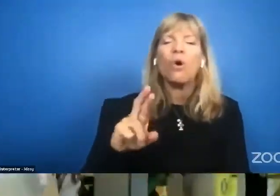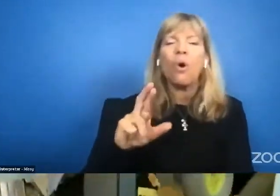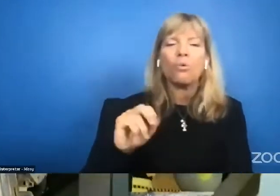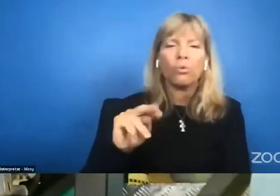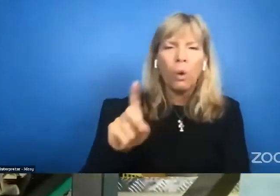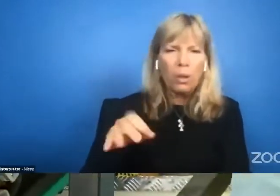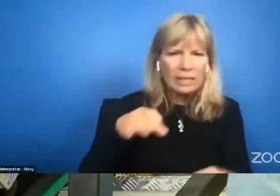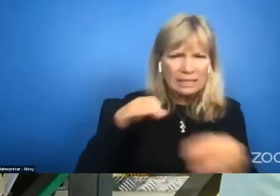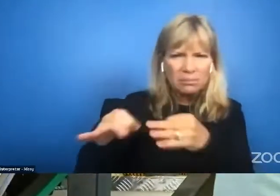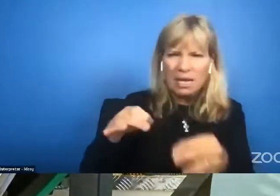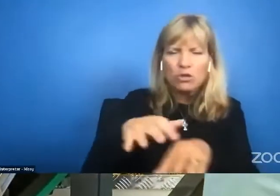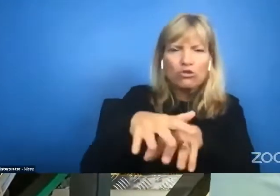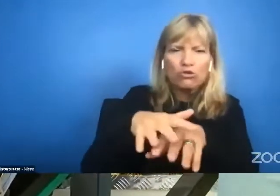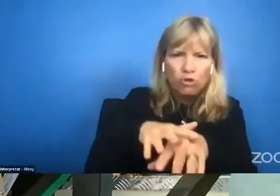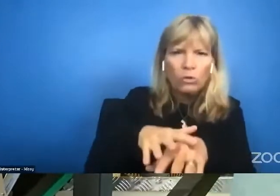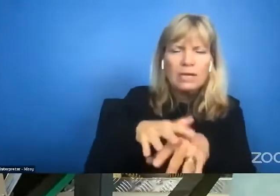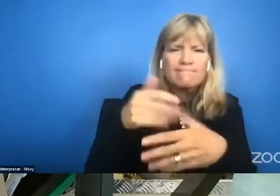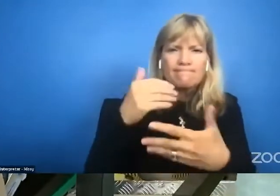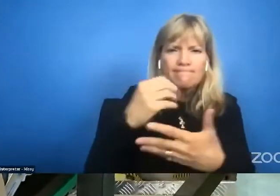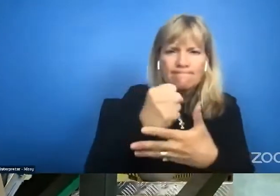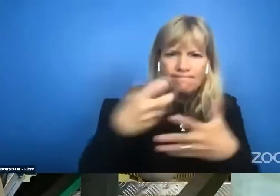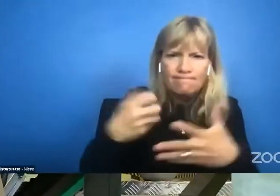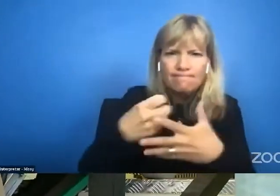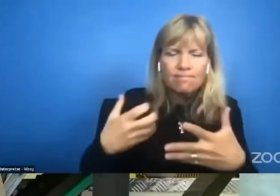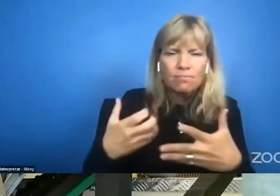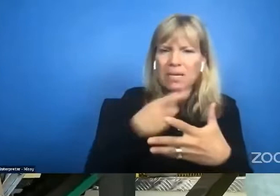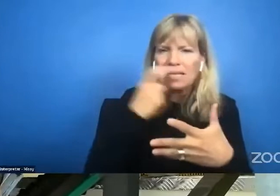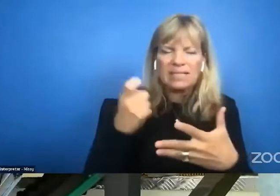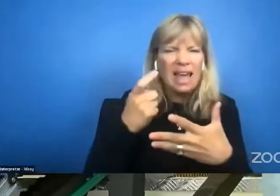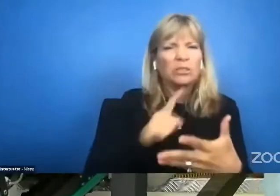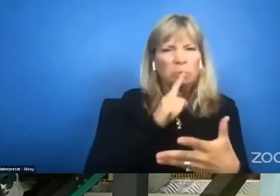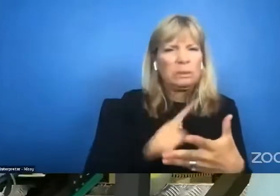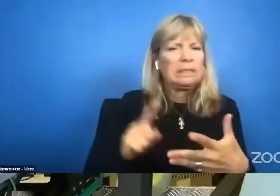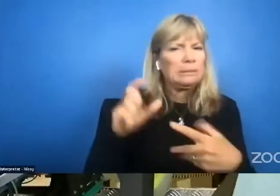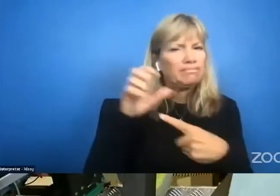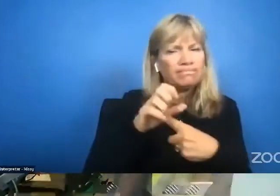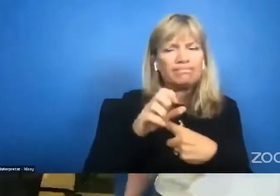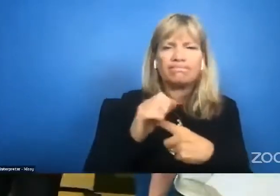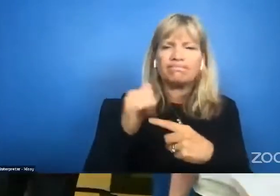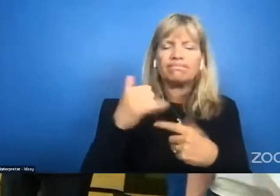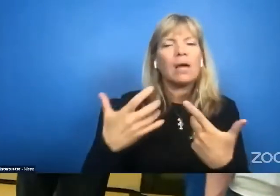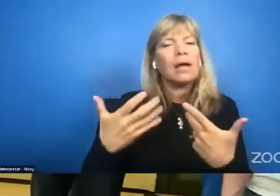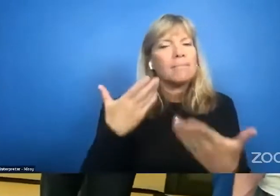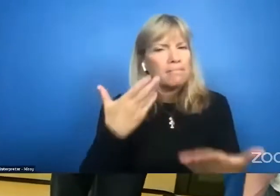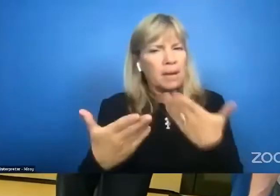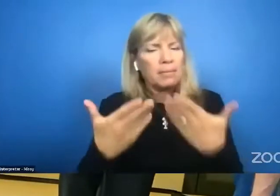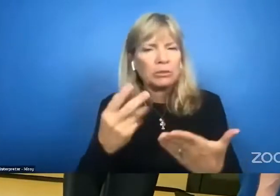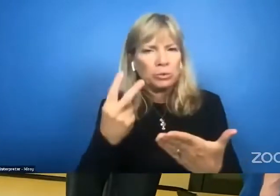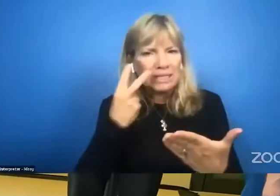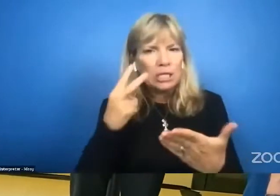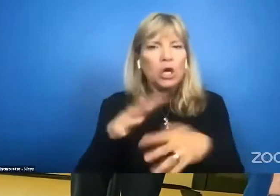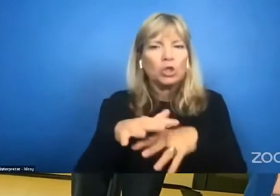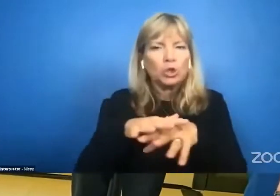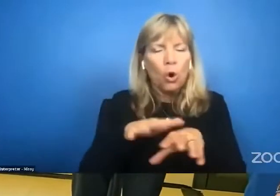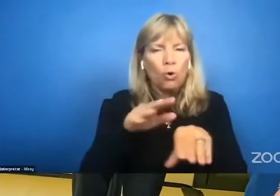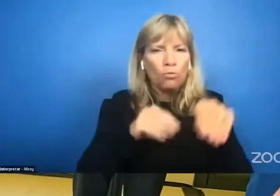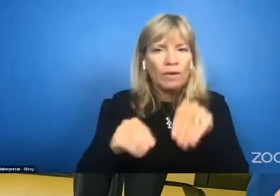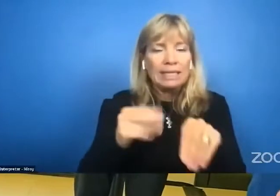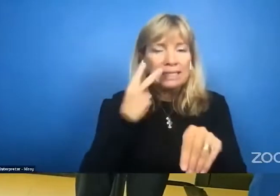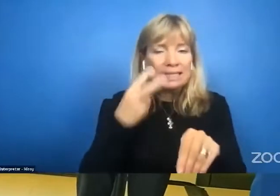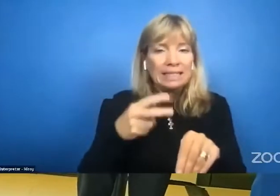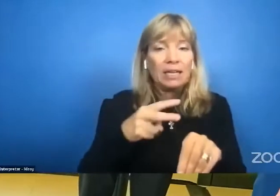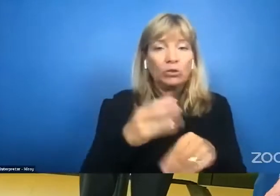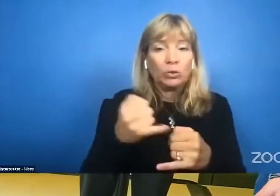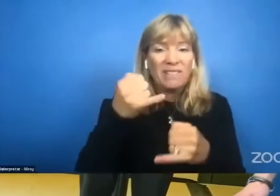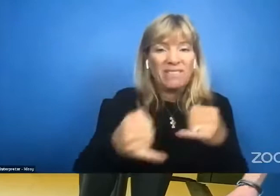because this was a performance of confidence from start to finish. Yes, maybe we also see the slow motion when he goes to the finish line, because he did